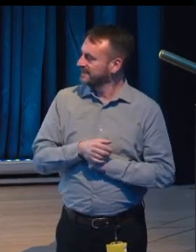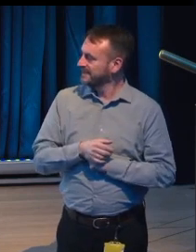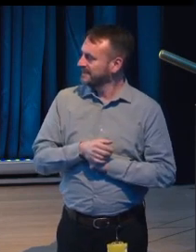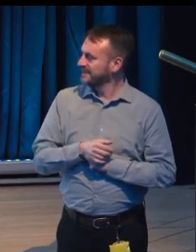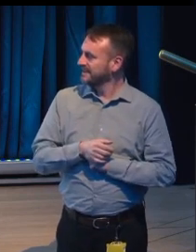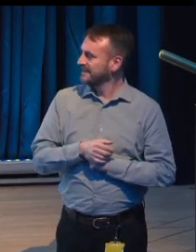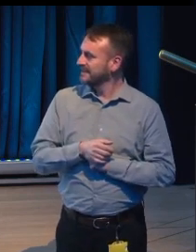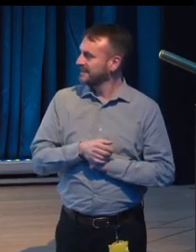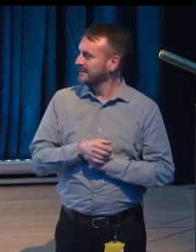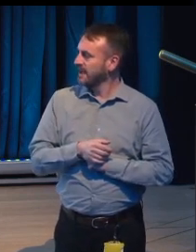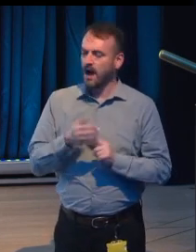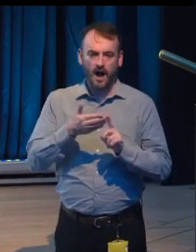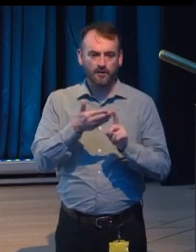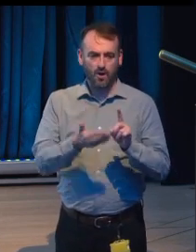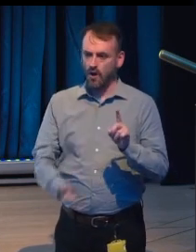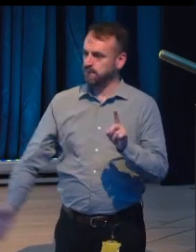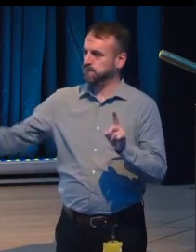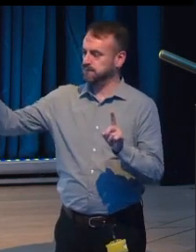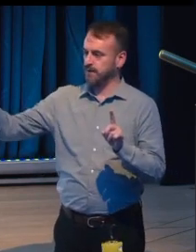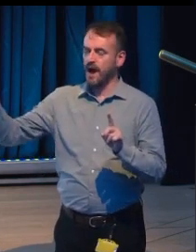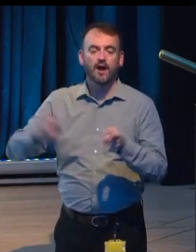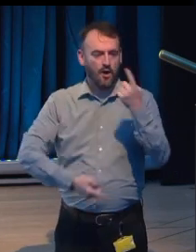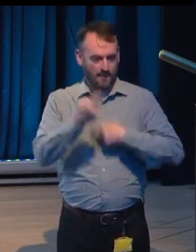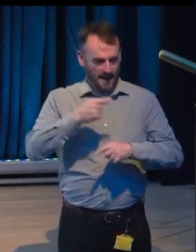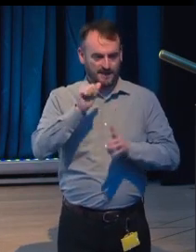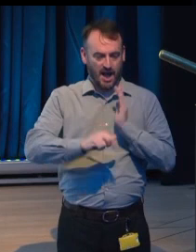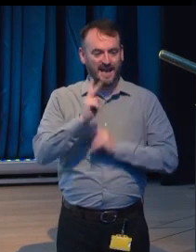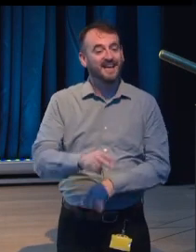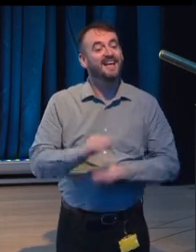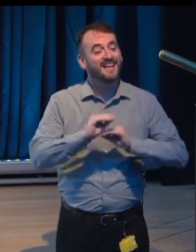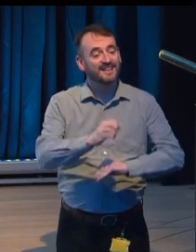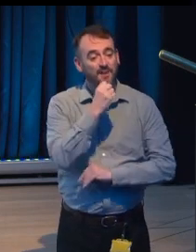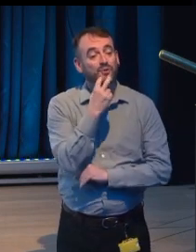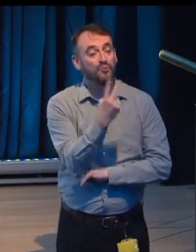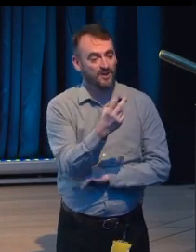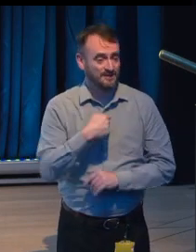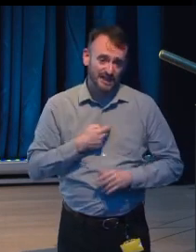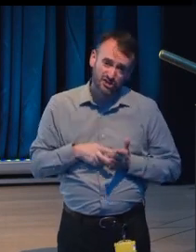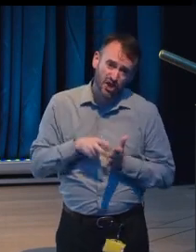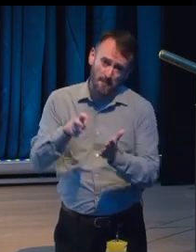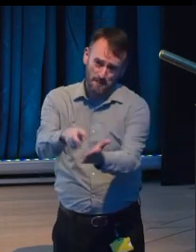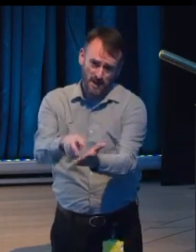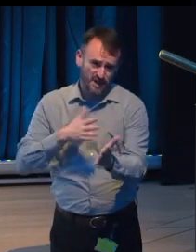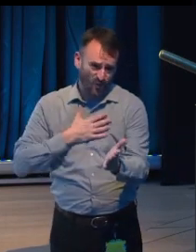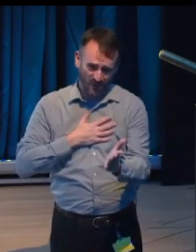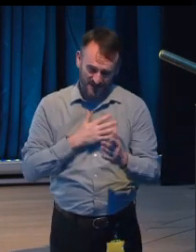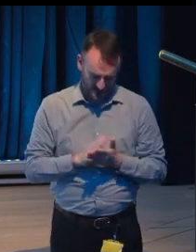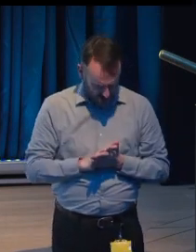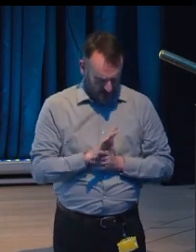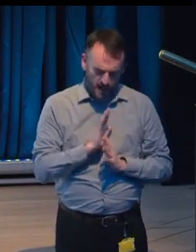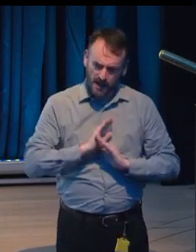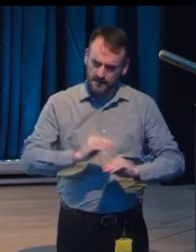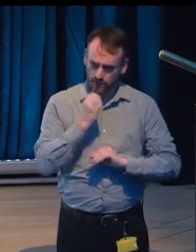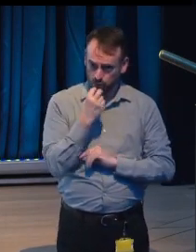I have gone very off topic. I'm going to start again. Lesson number 2. Sorry, I went ahead of myself. So lesson number 2 is about not being taken